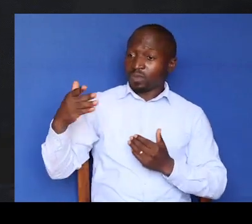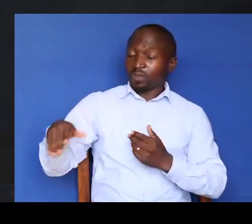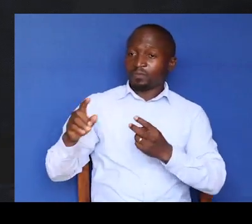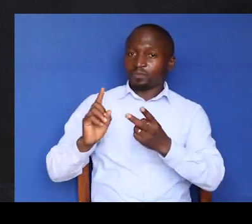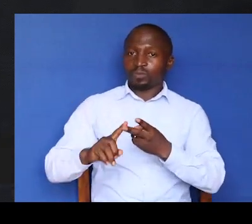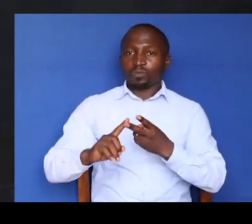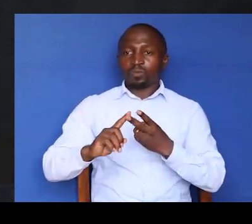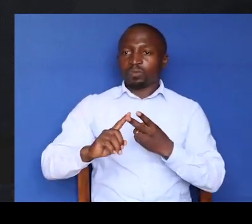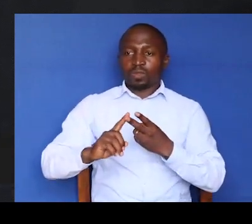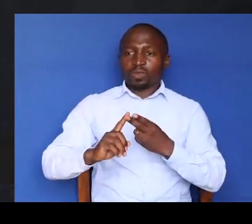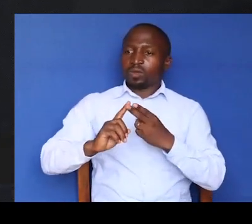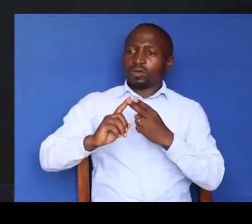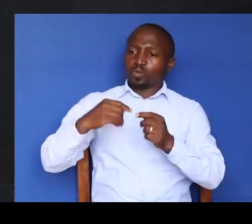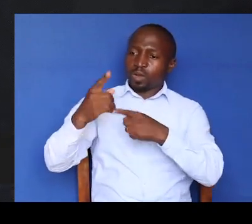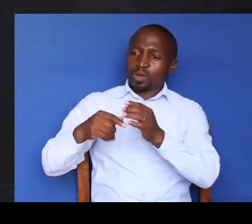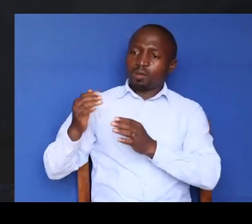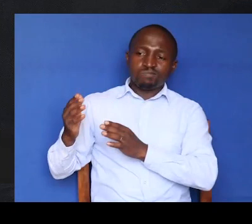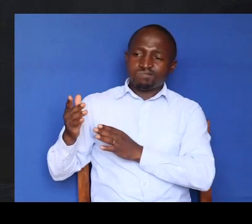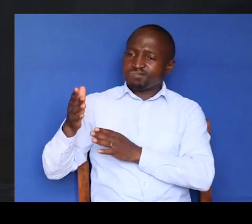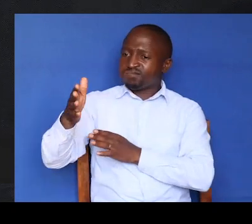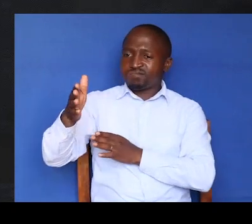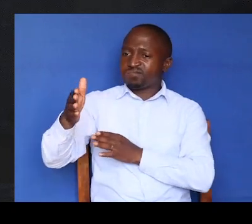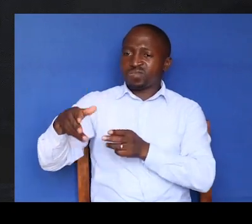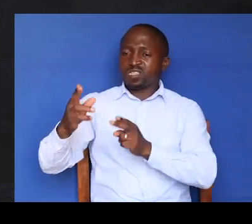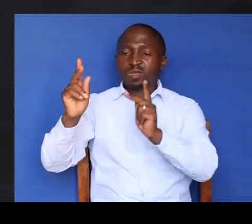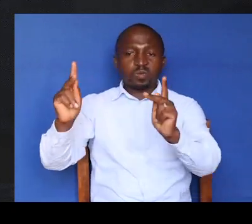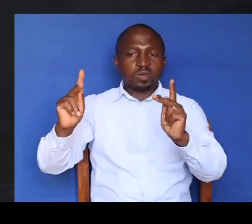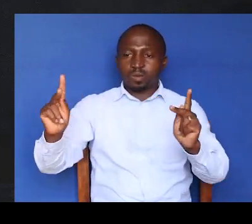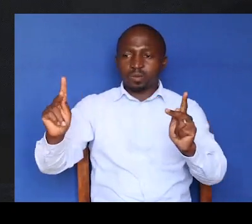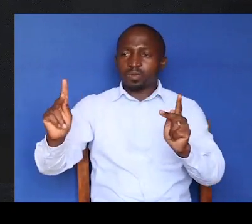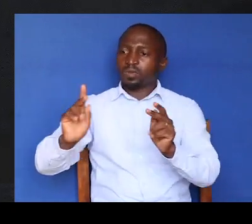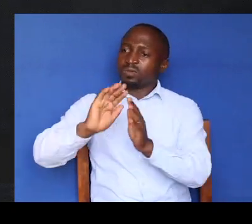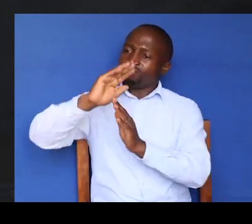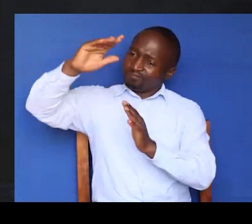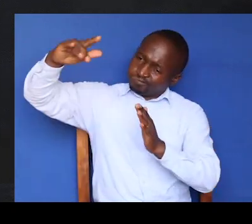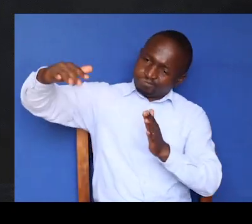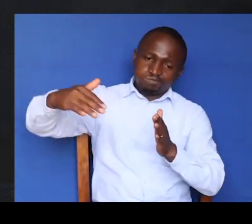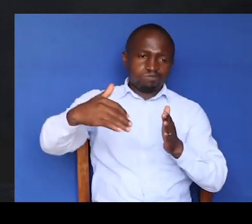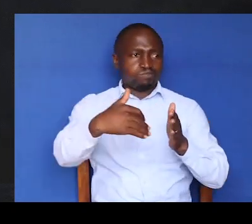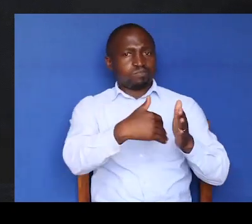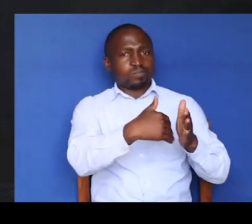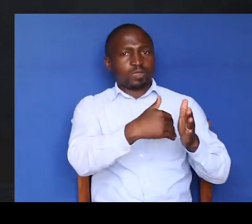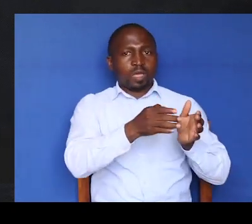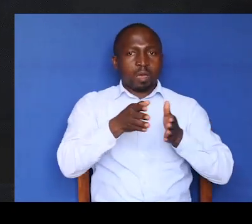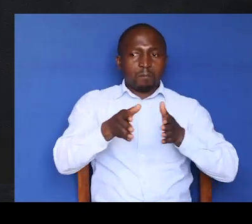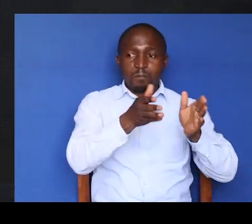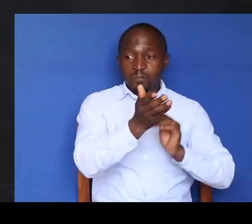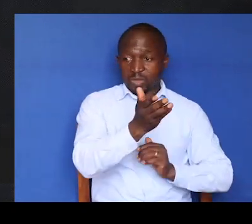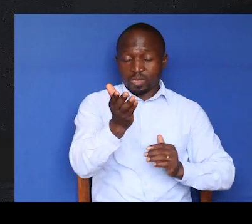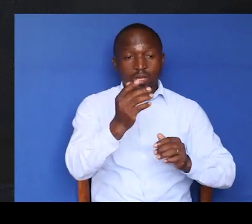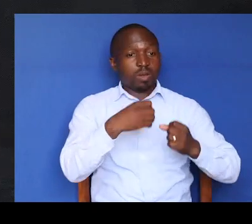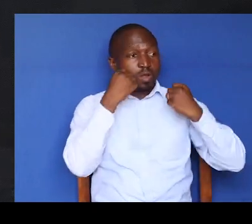water will not flow to follow its normal course, will diverge into the system of